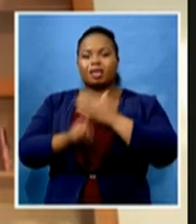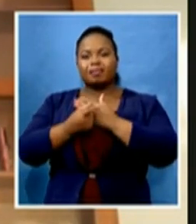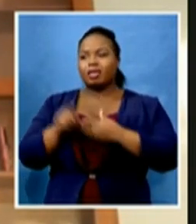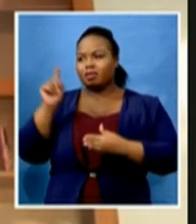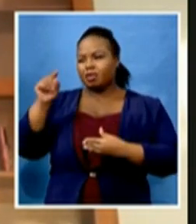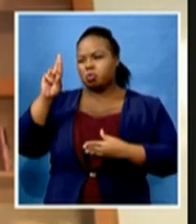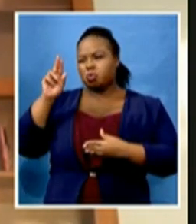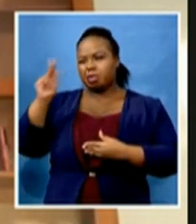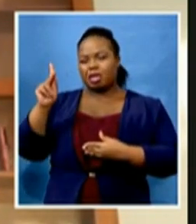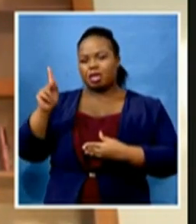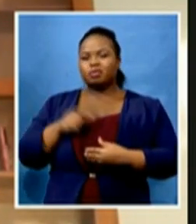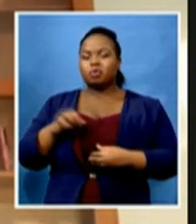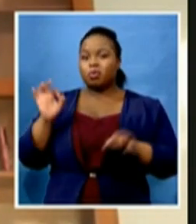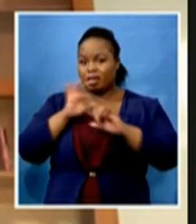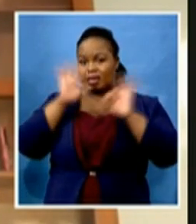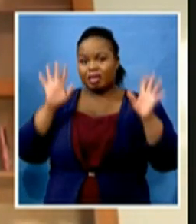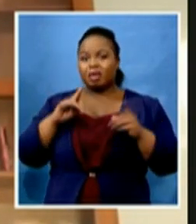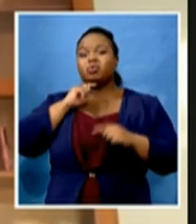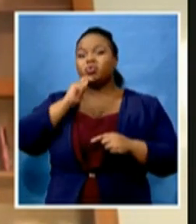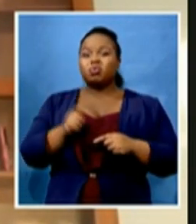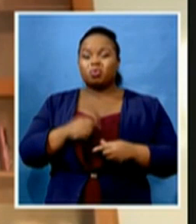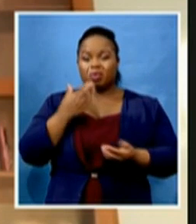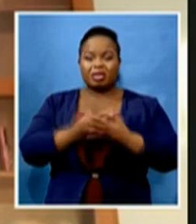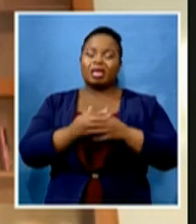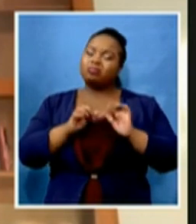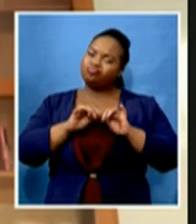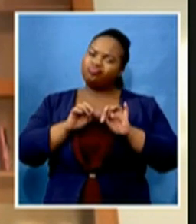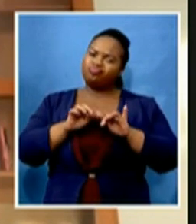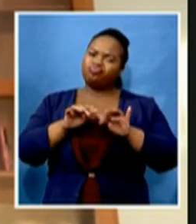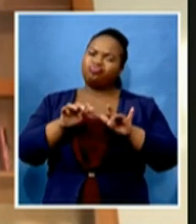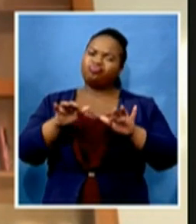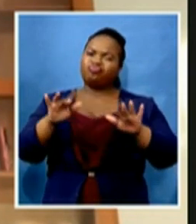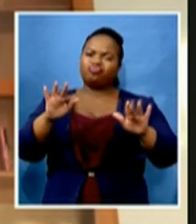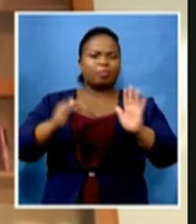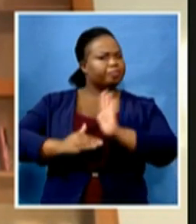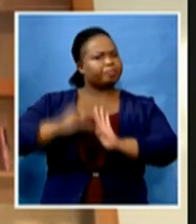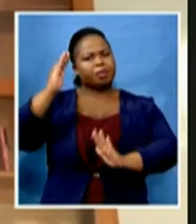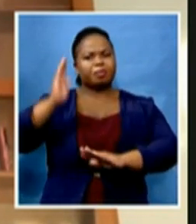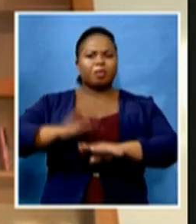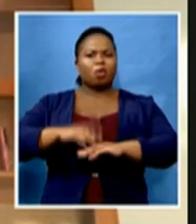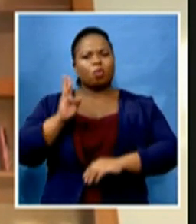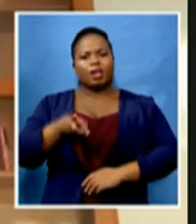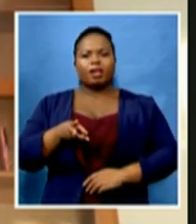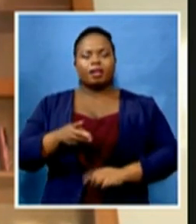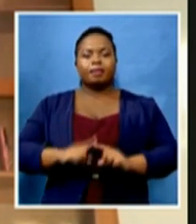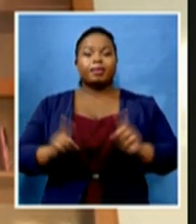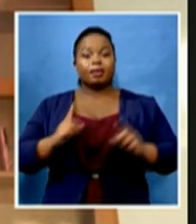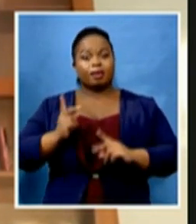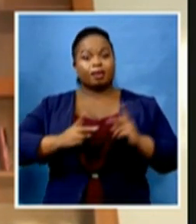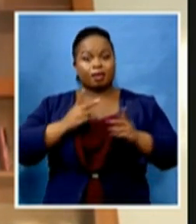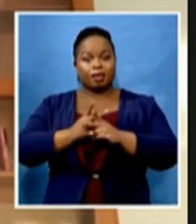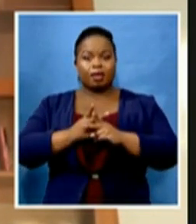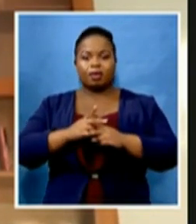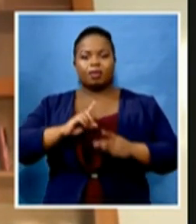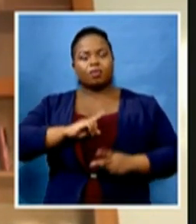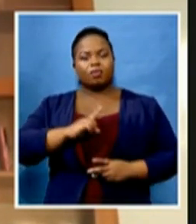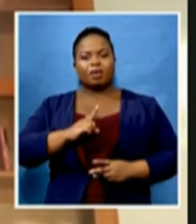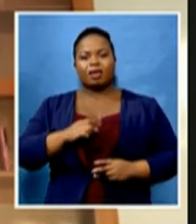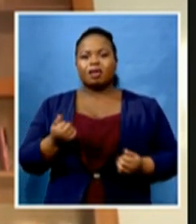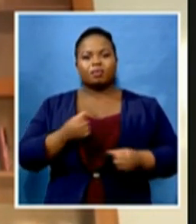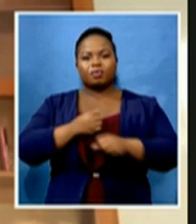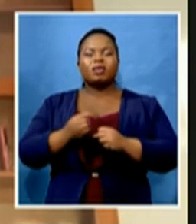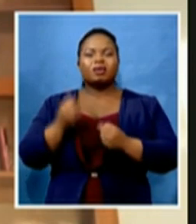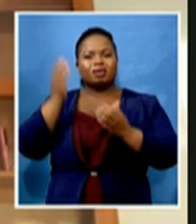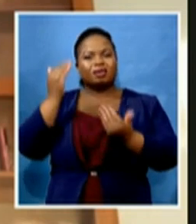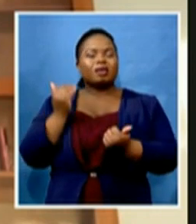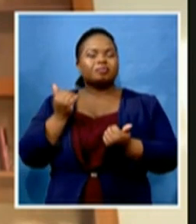pretty rapidly. And although it was also unprecedented, not many countries had done it, but we ended up having